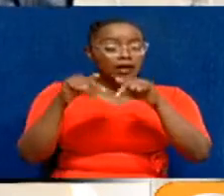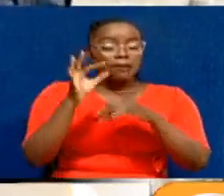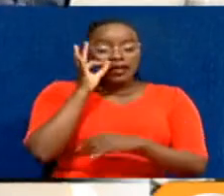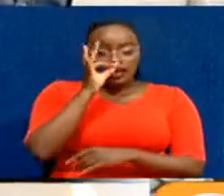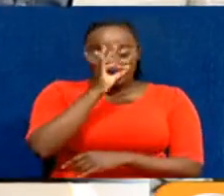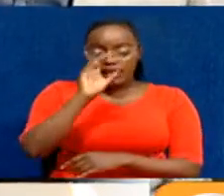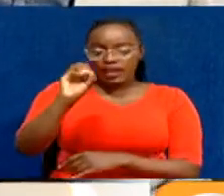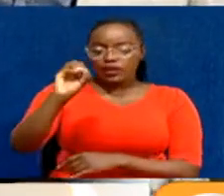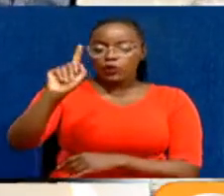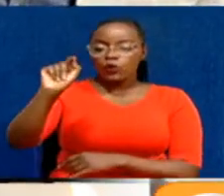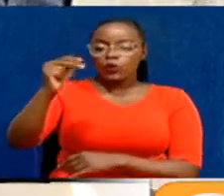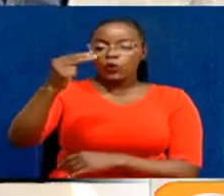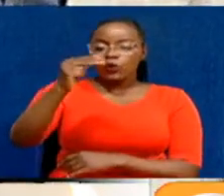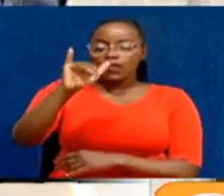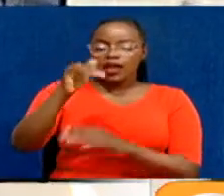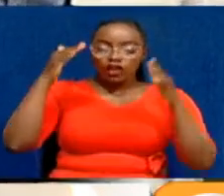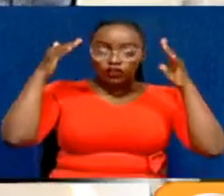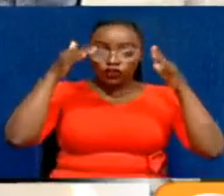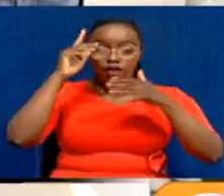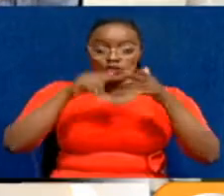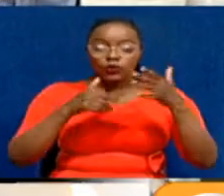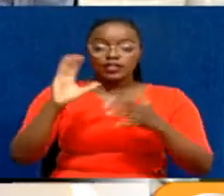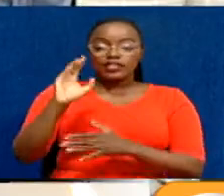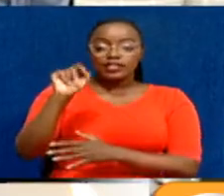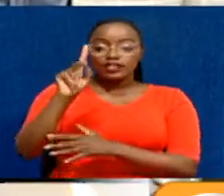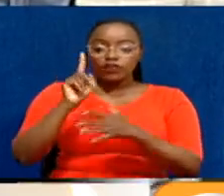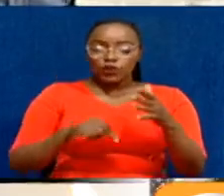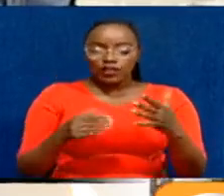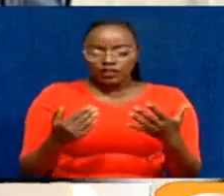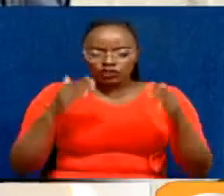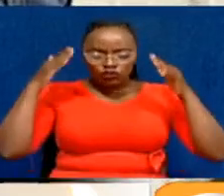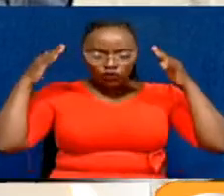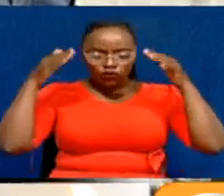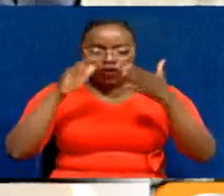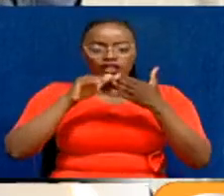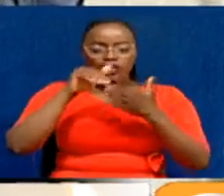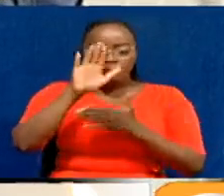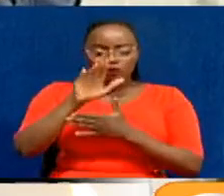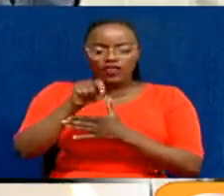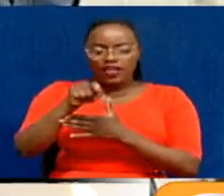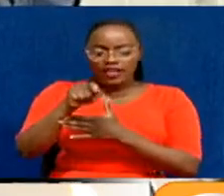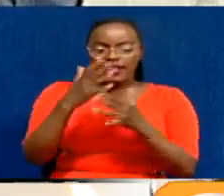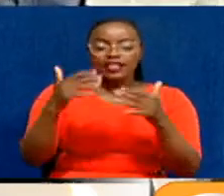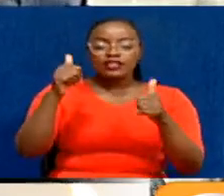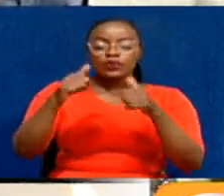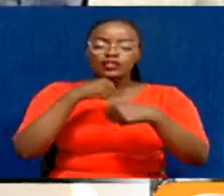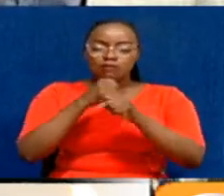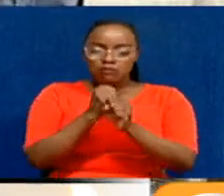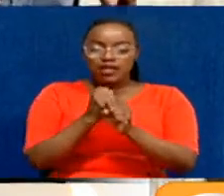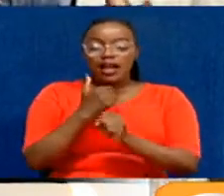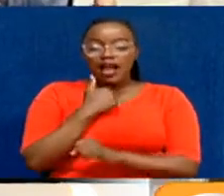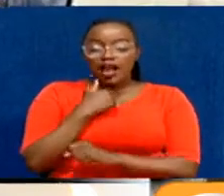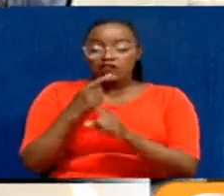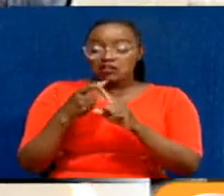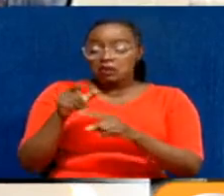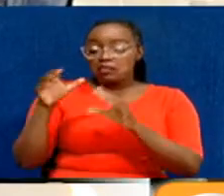Nyeri Othaya, and our main focus at Citizen TV, of course, will be to focus on the tributes that will be made, not only